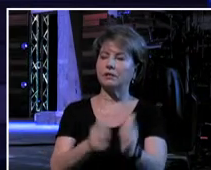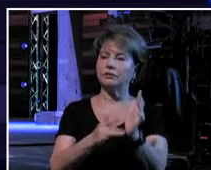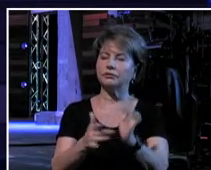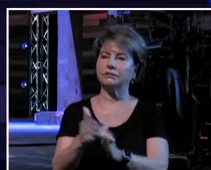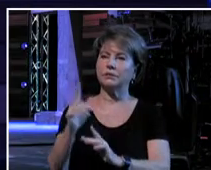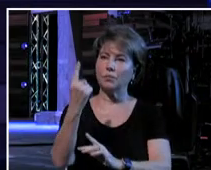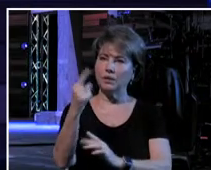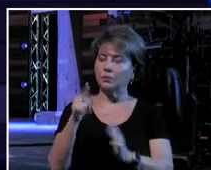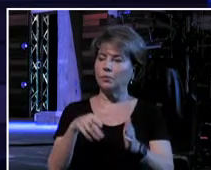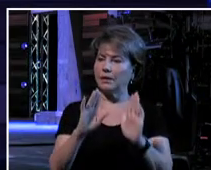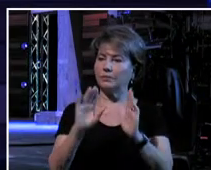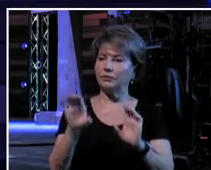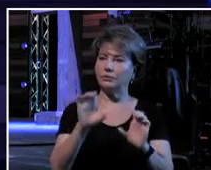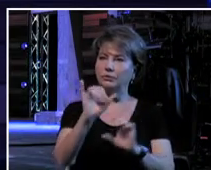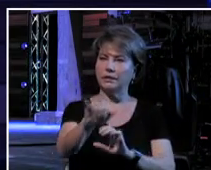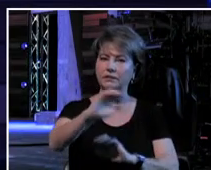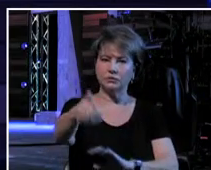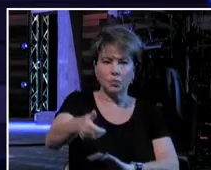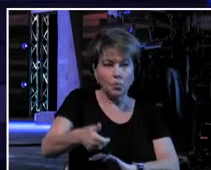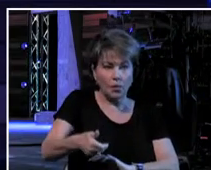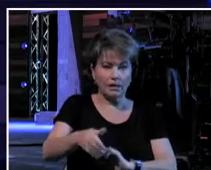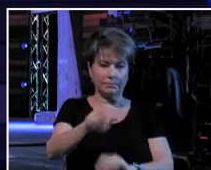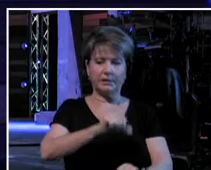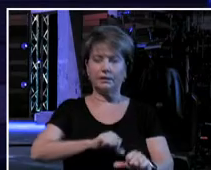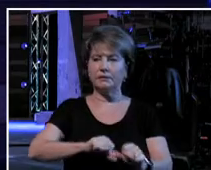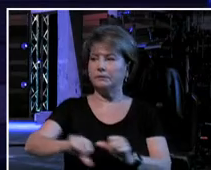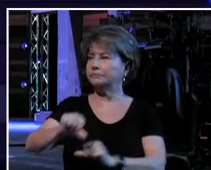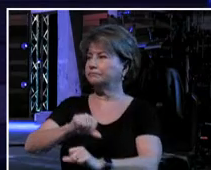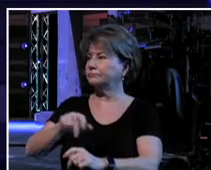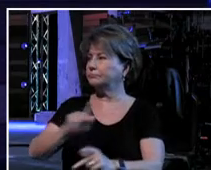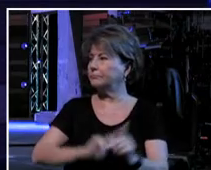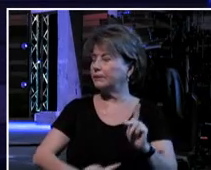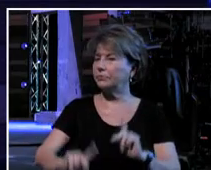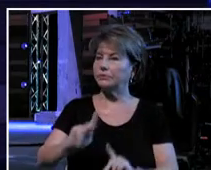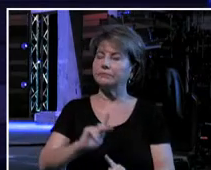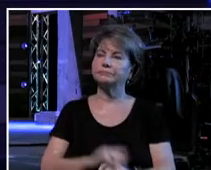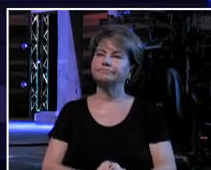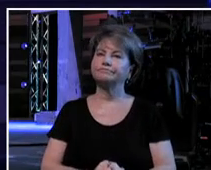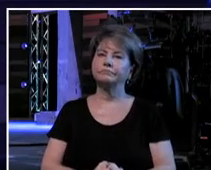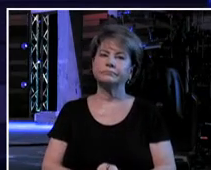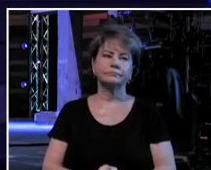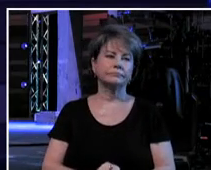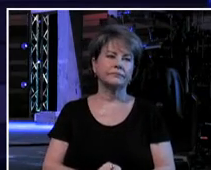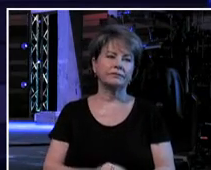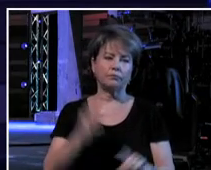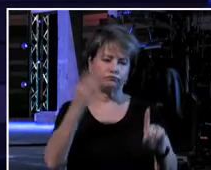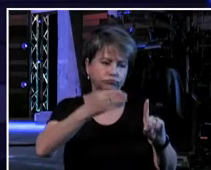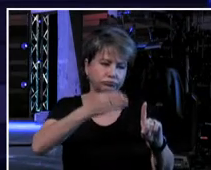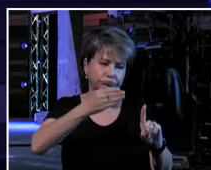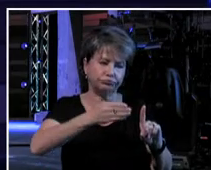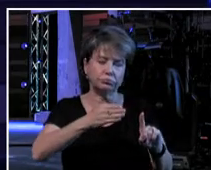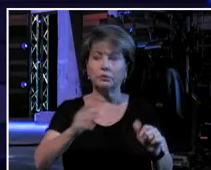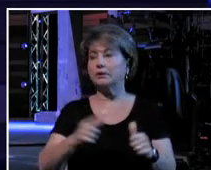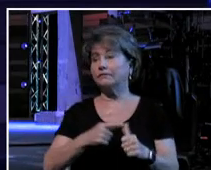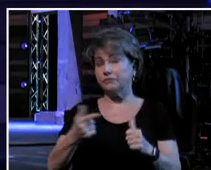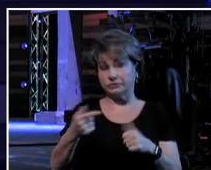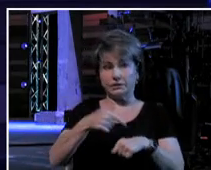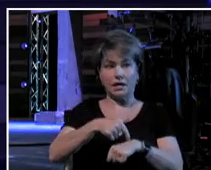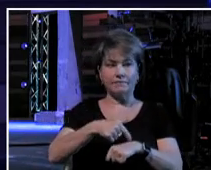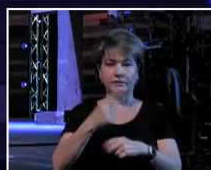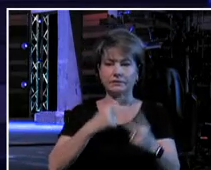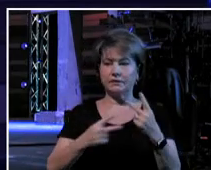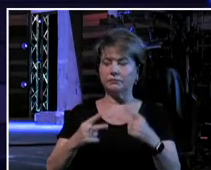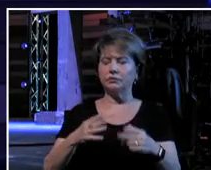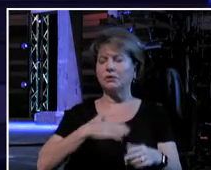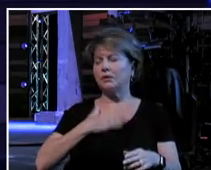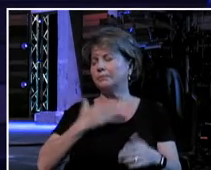of the ways we do that is by welcoming people. And so we want to welcome you. Whether you are here for the thousandth time or this is your first time, we are so